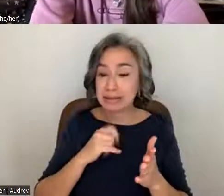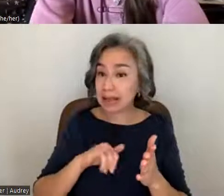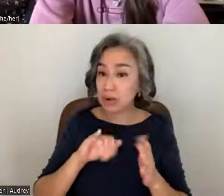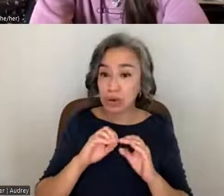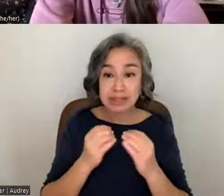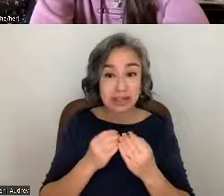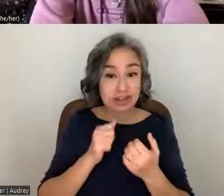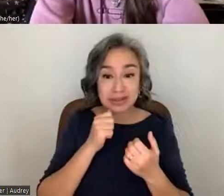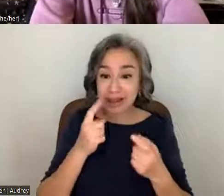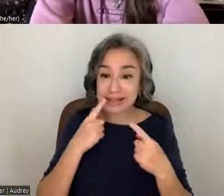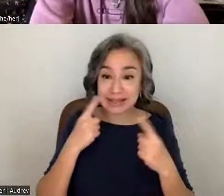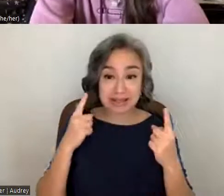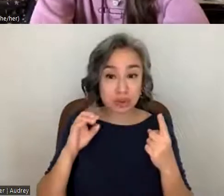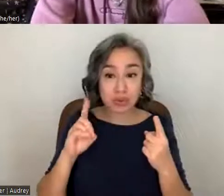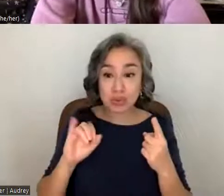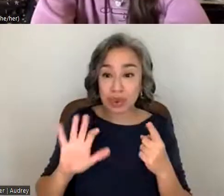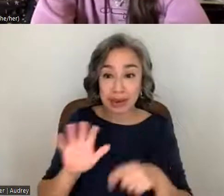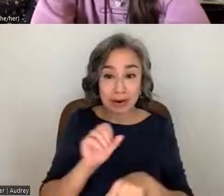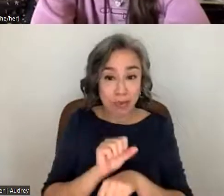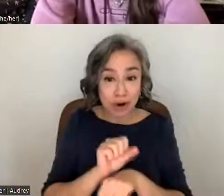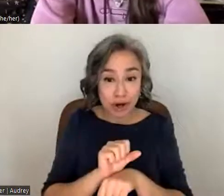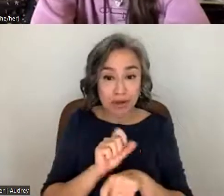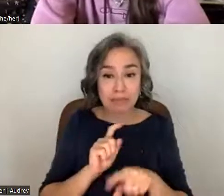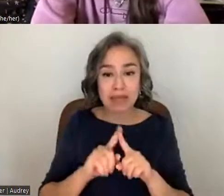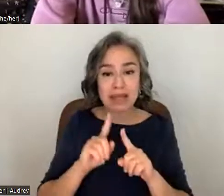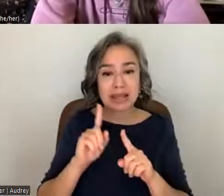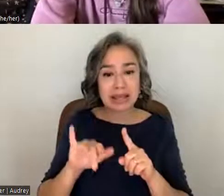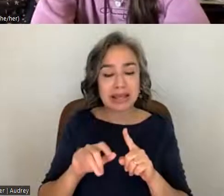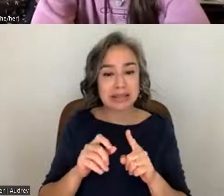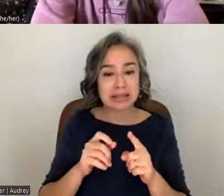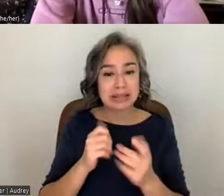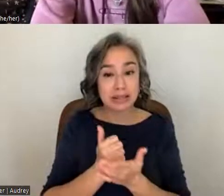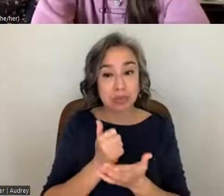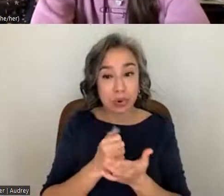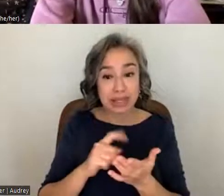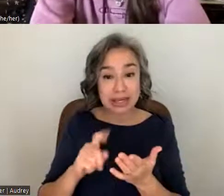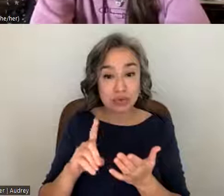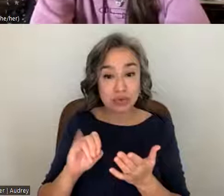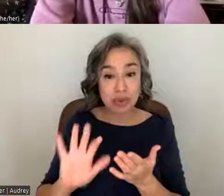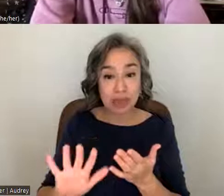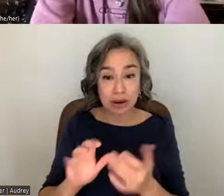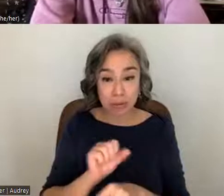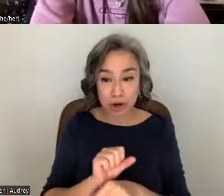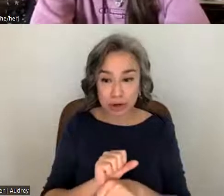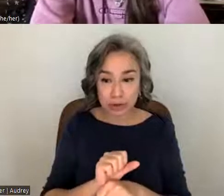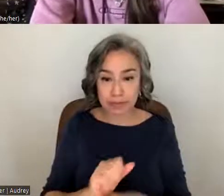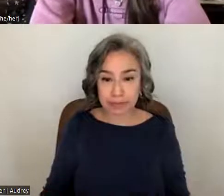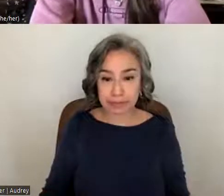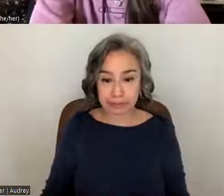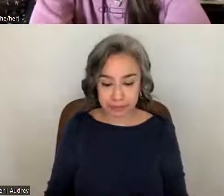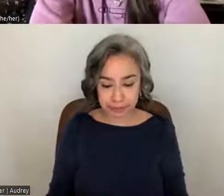is not successful in doing their work, but this is the support that they need to better do their work? So there were a lot of themes that